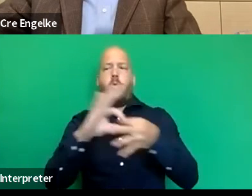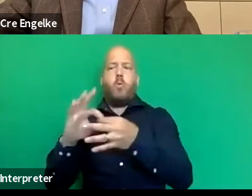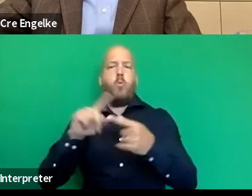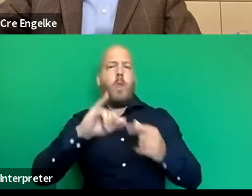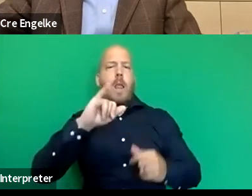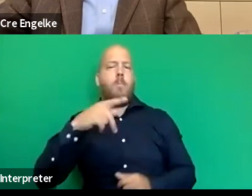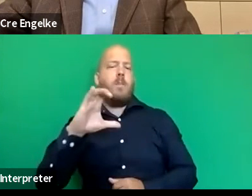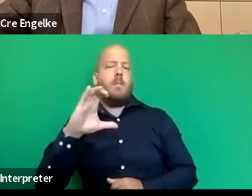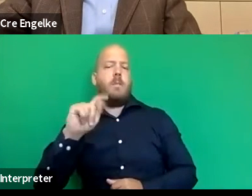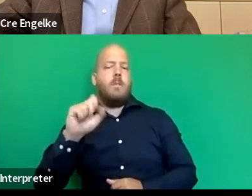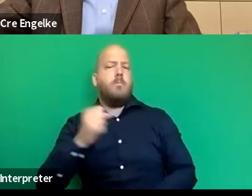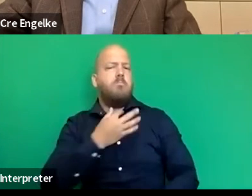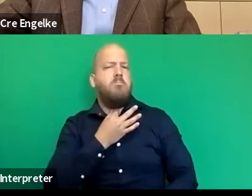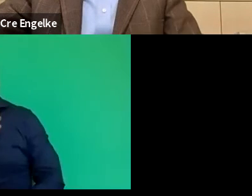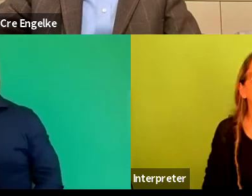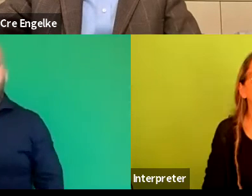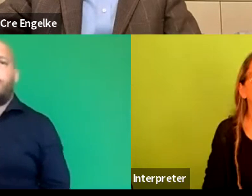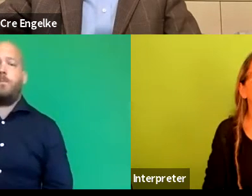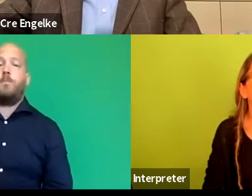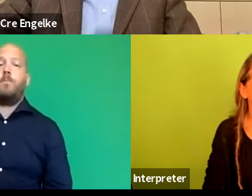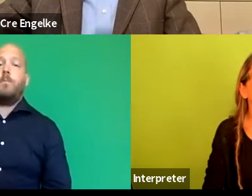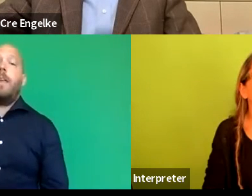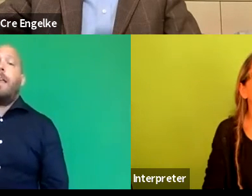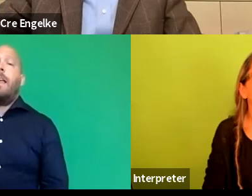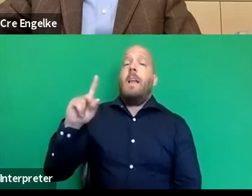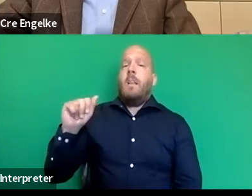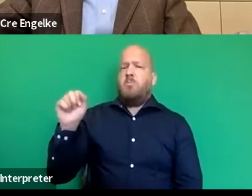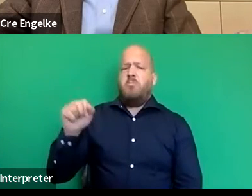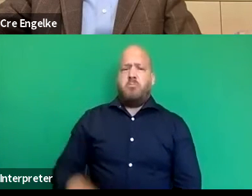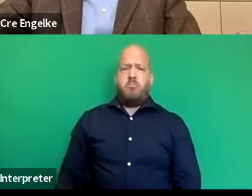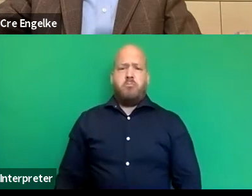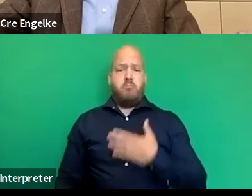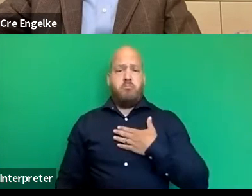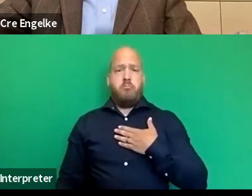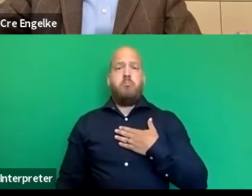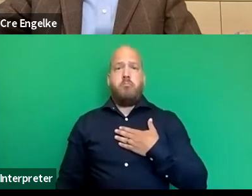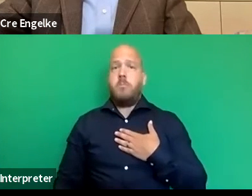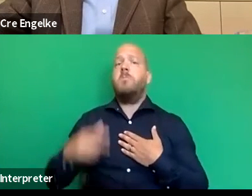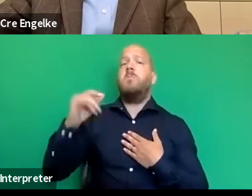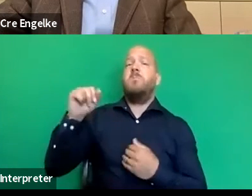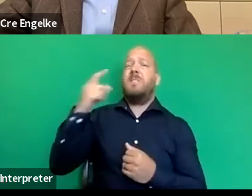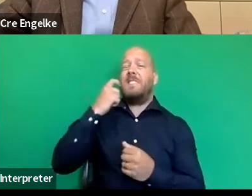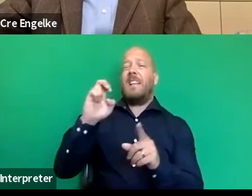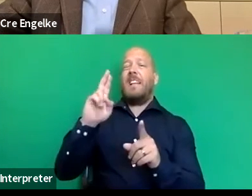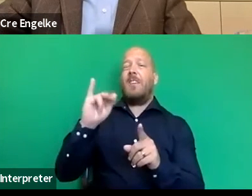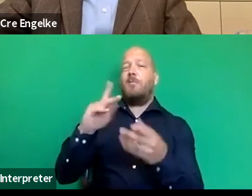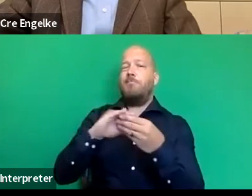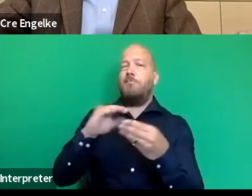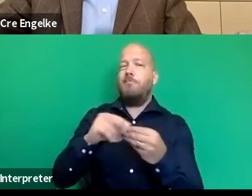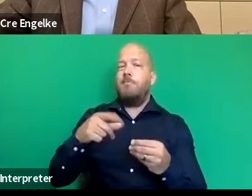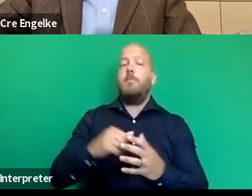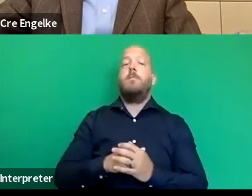has said with regard to benefit. I'm also thinking about